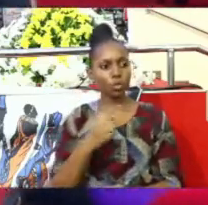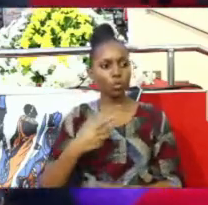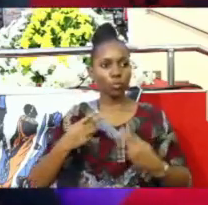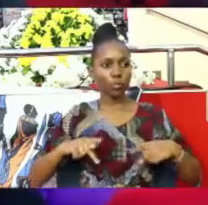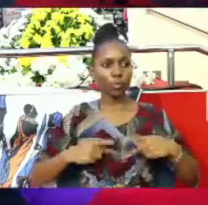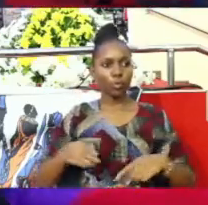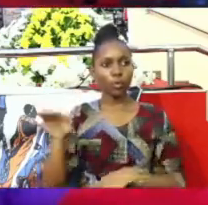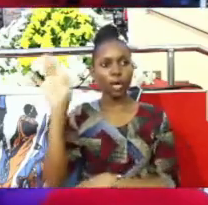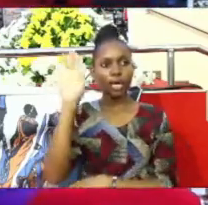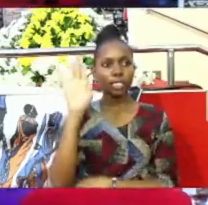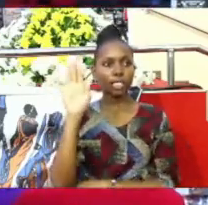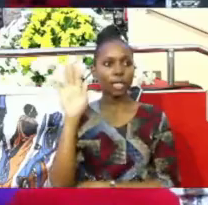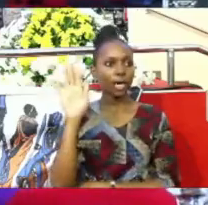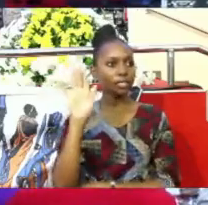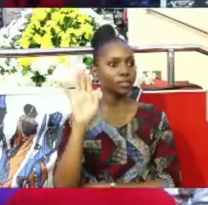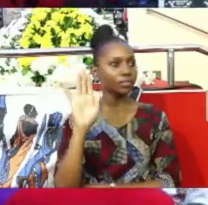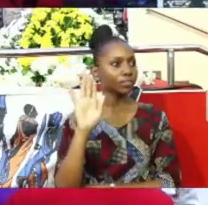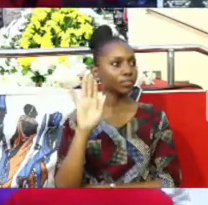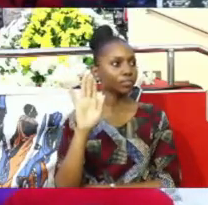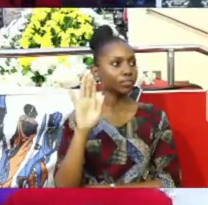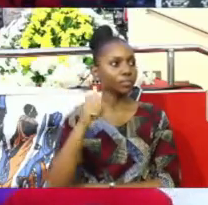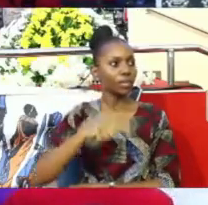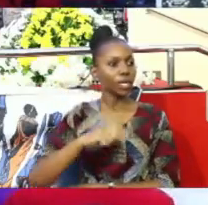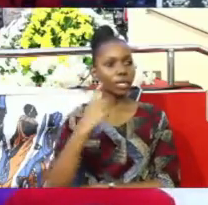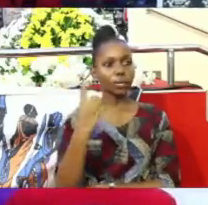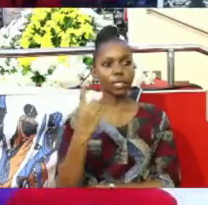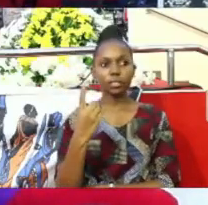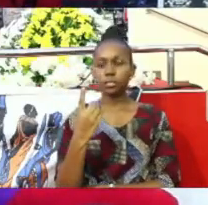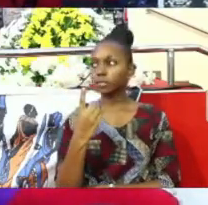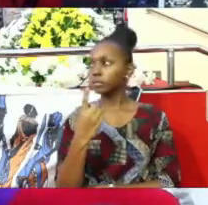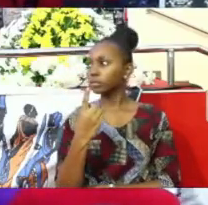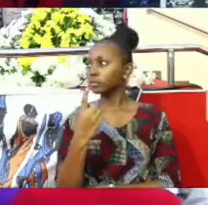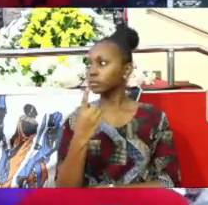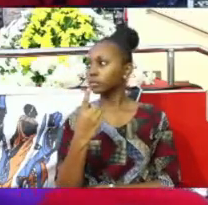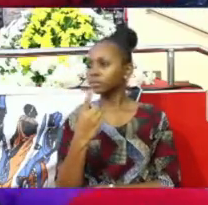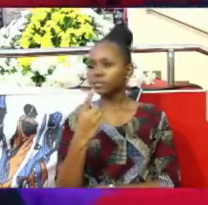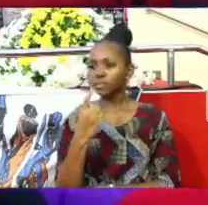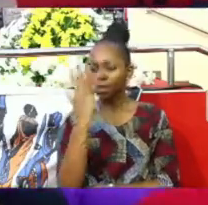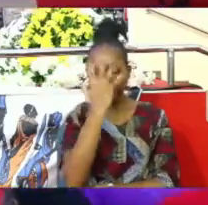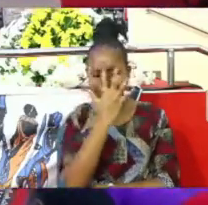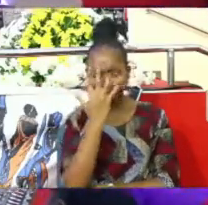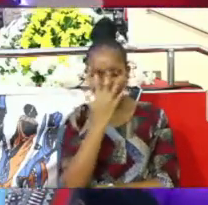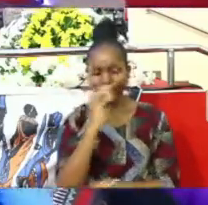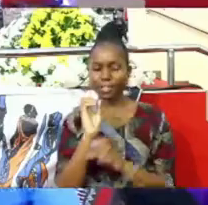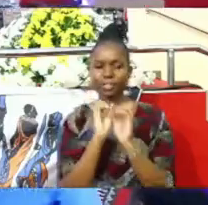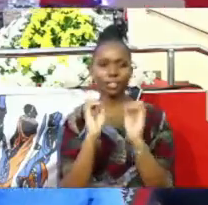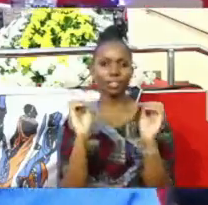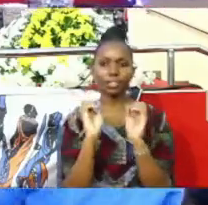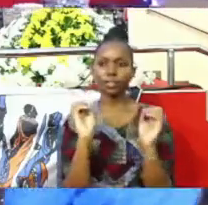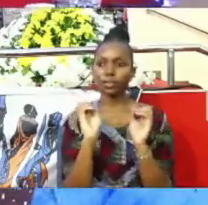them. Anybody else? Put up your heart. Don't be shy. This is the biggest discovery you can